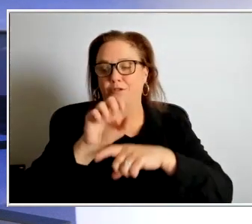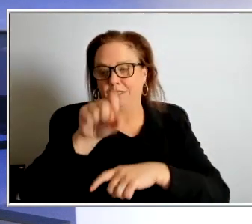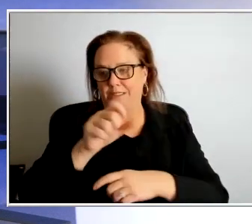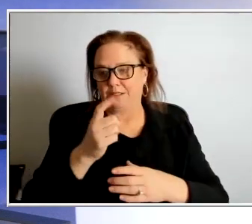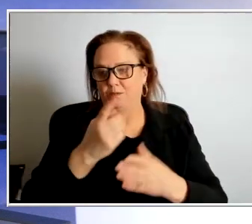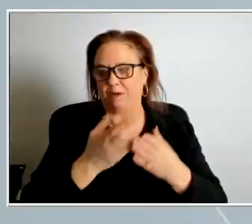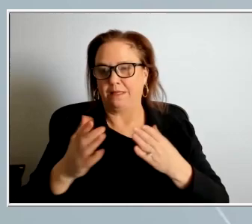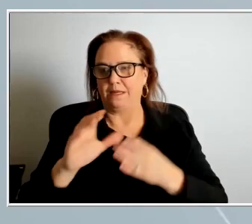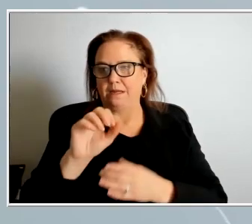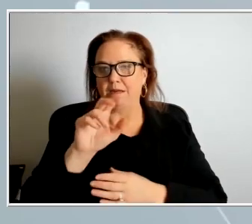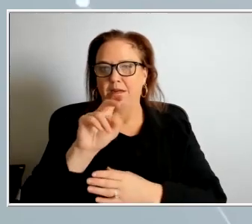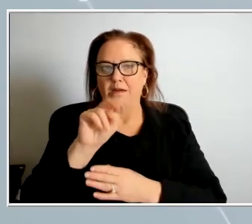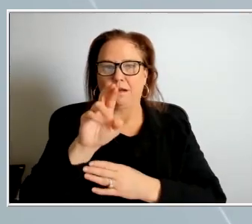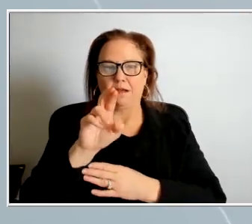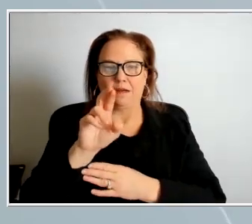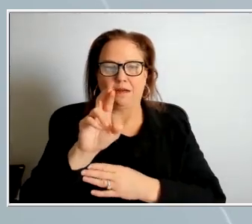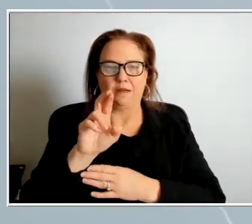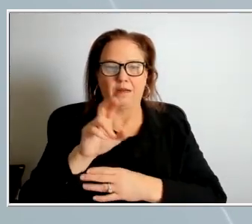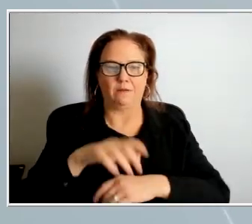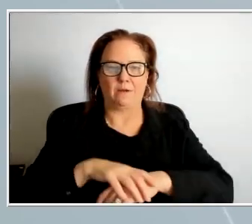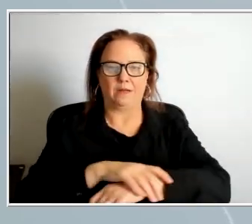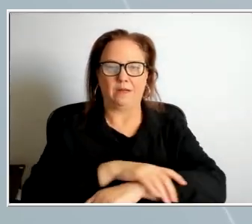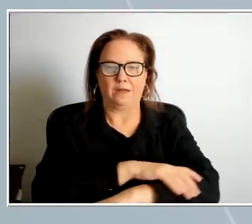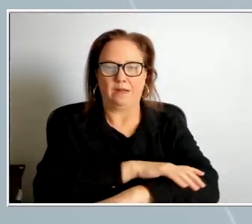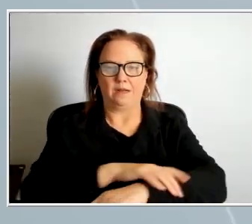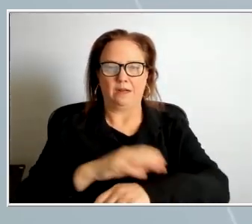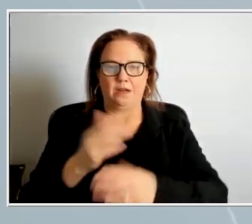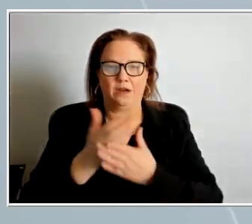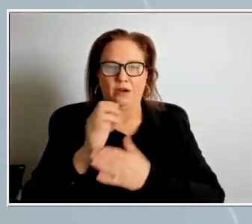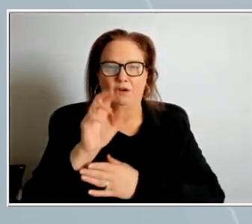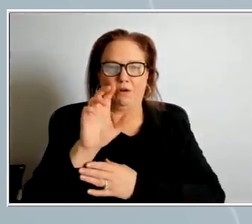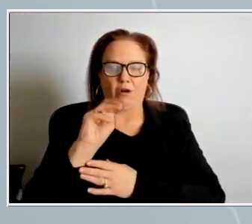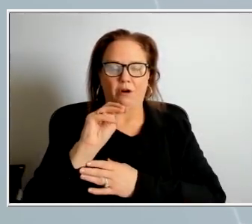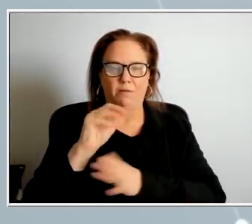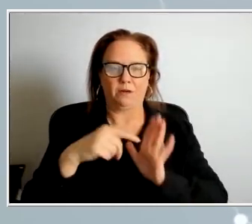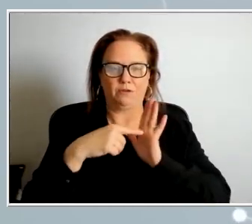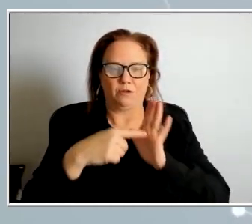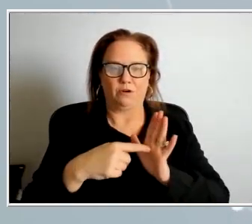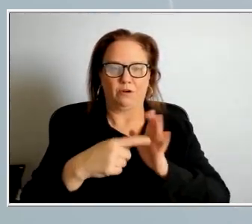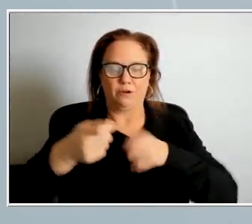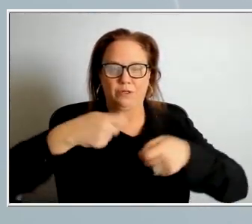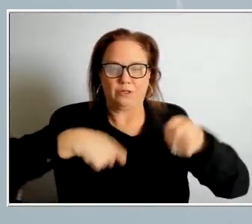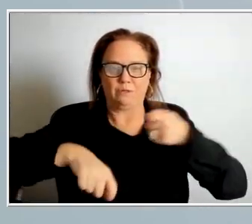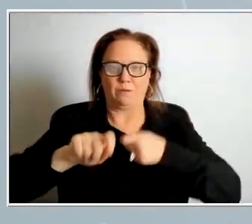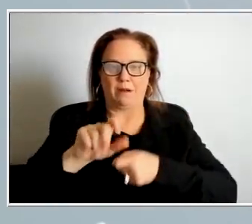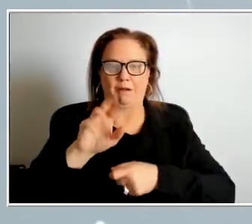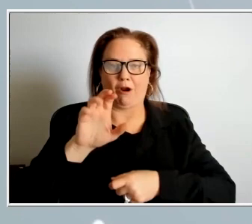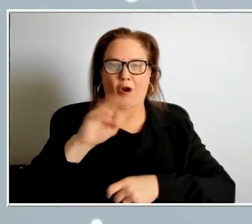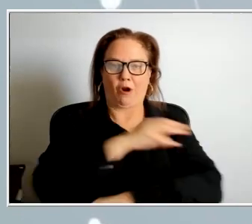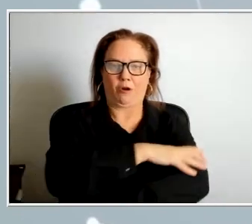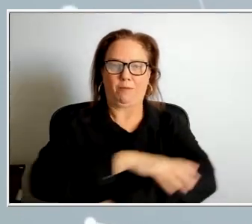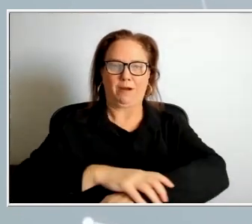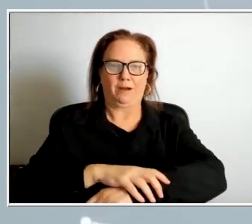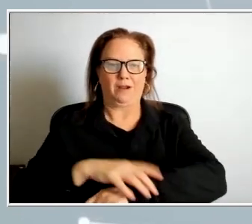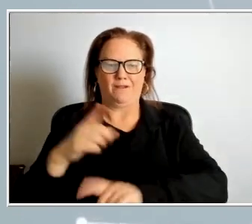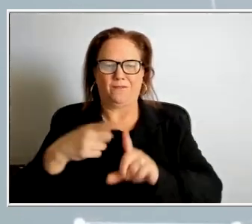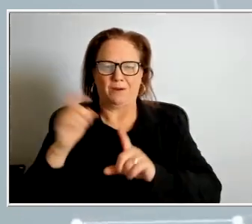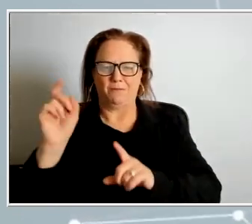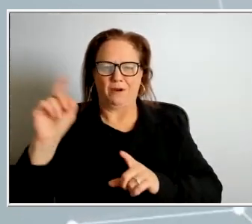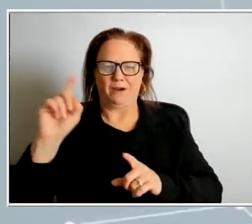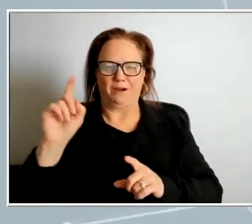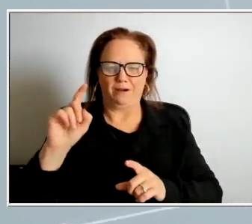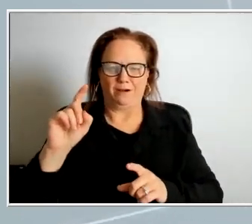Conor, but there's also the aesthetics of a new arm. You showed us how you can actually swap out arm covers. Where do those come from?